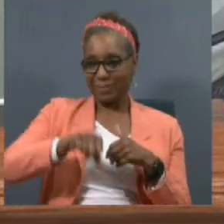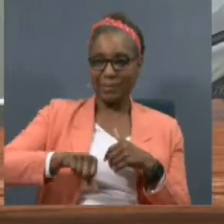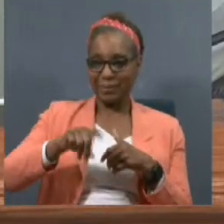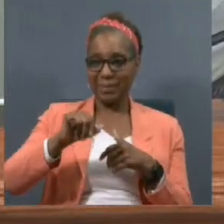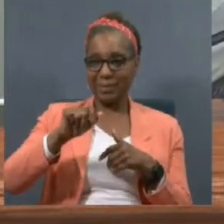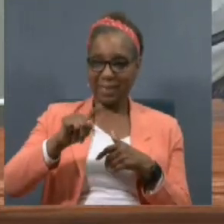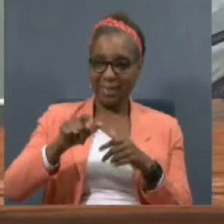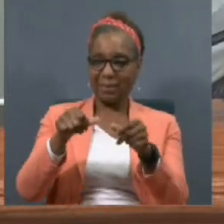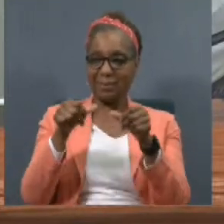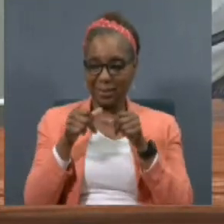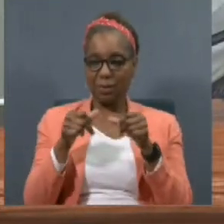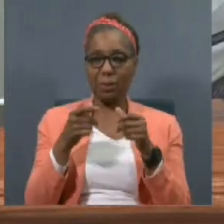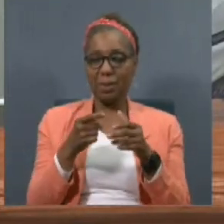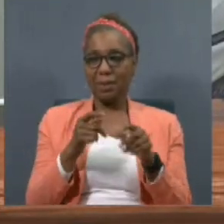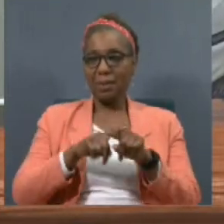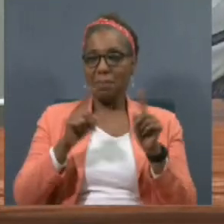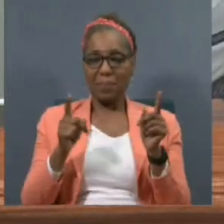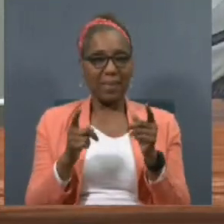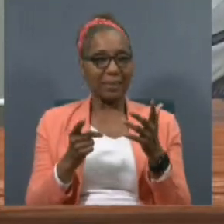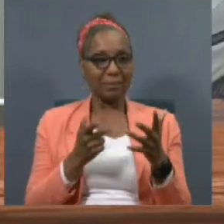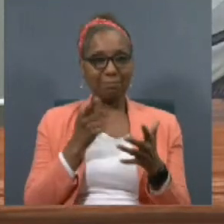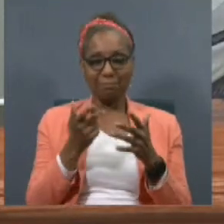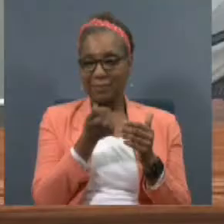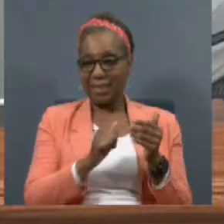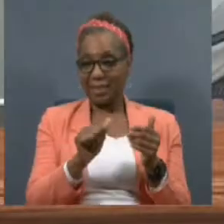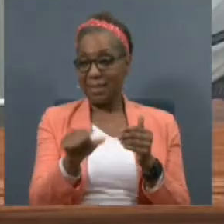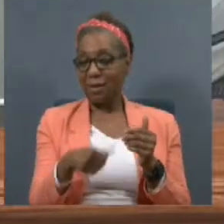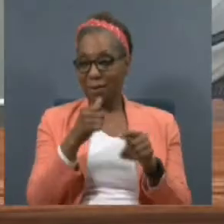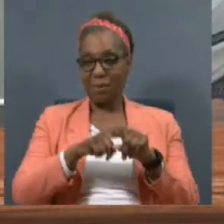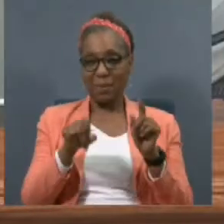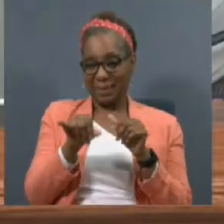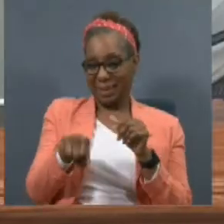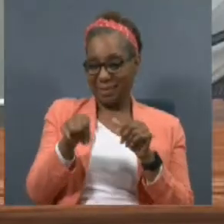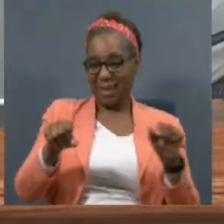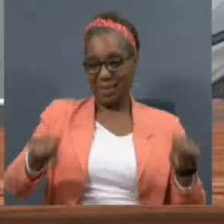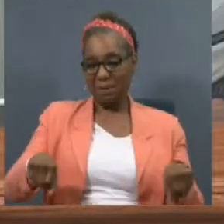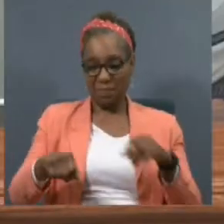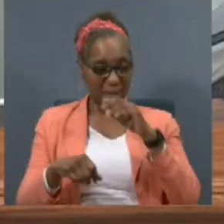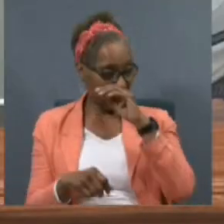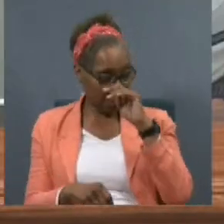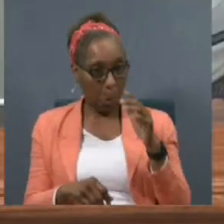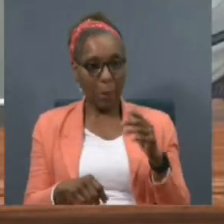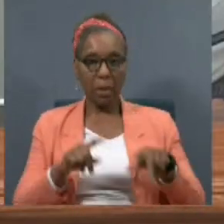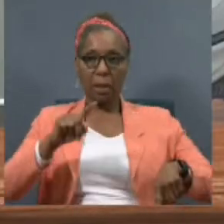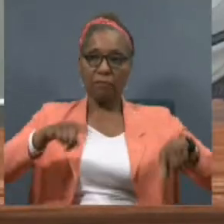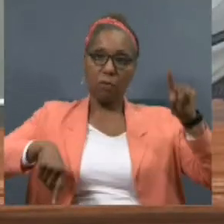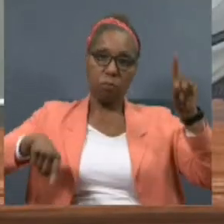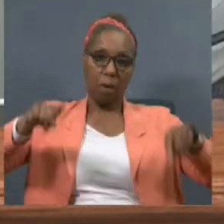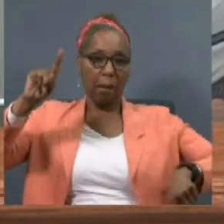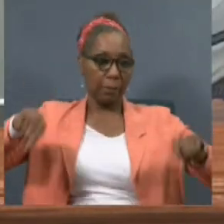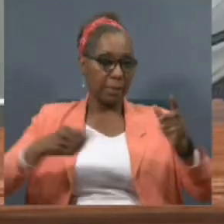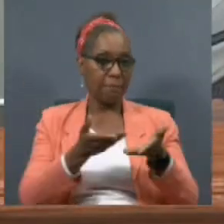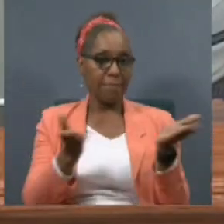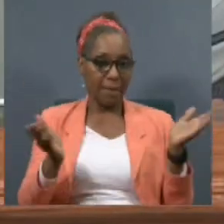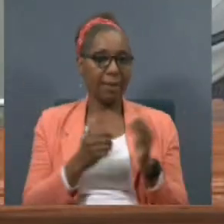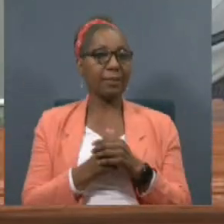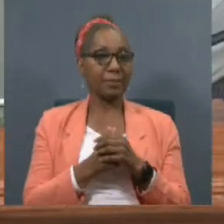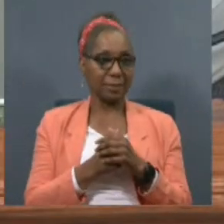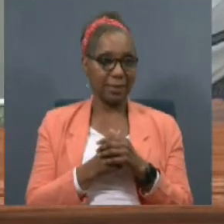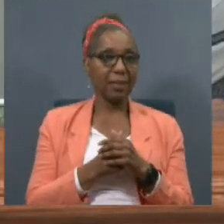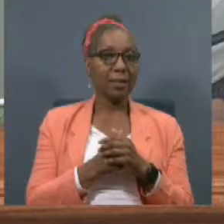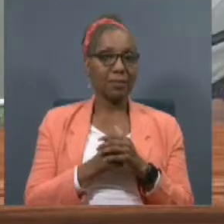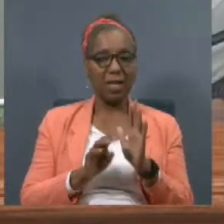center or just any other. This could be a variety of things that